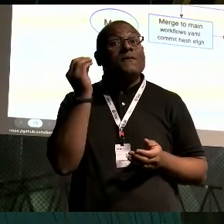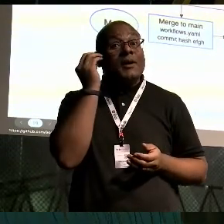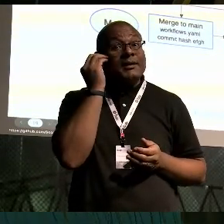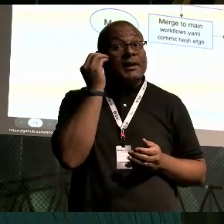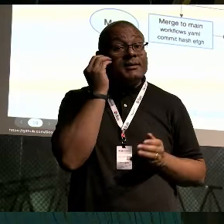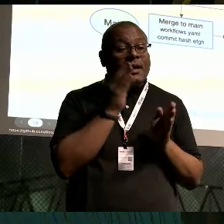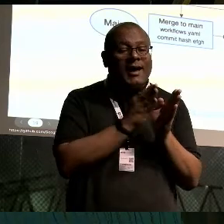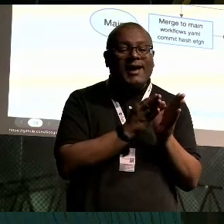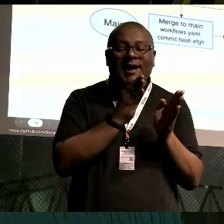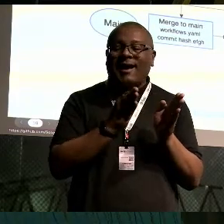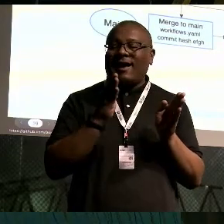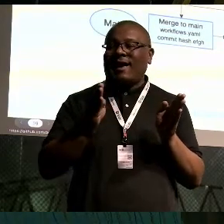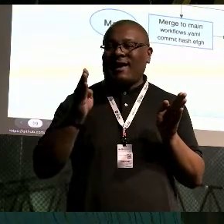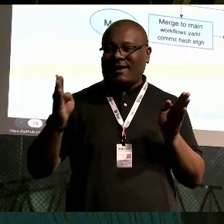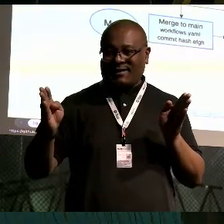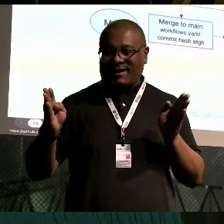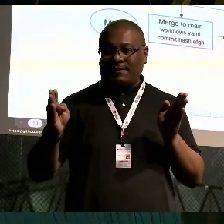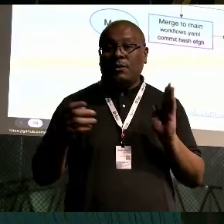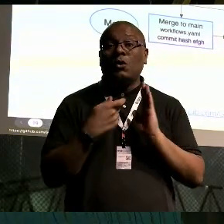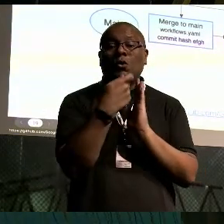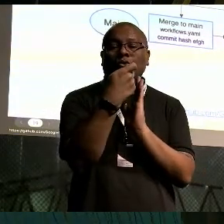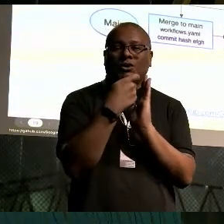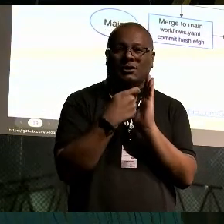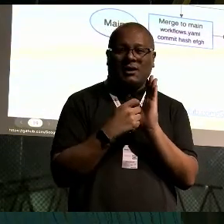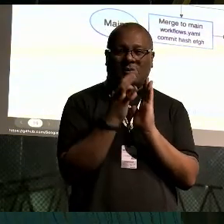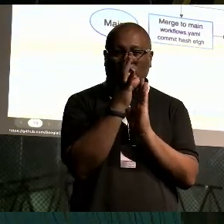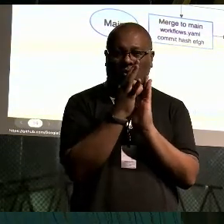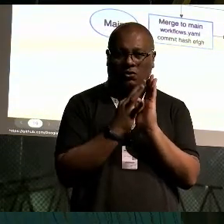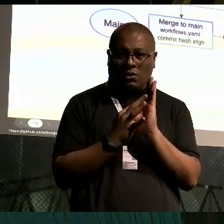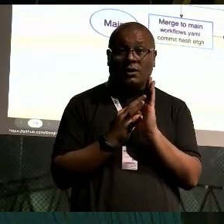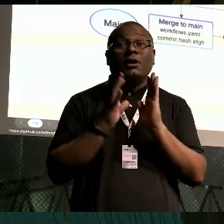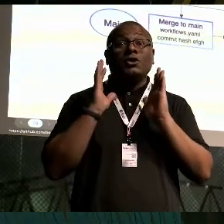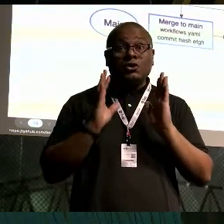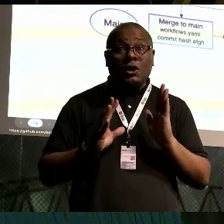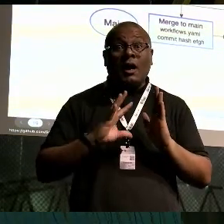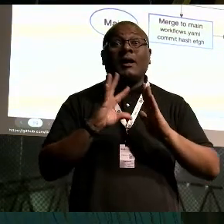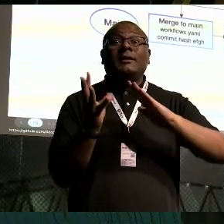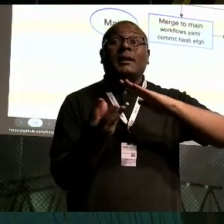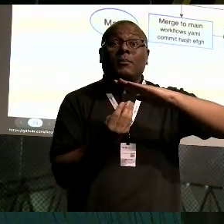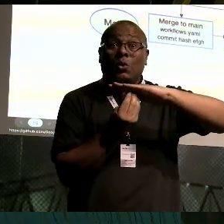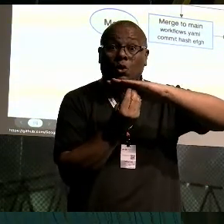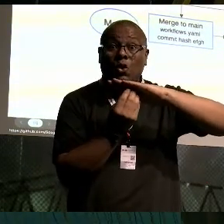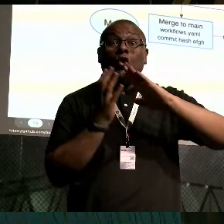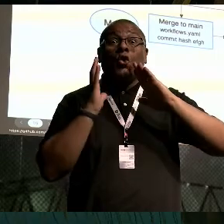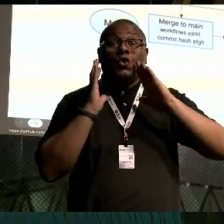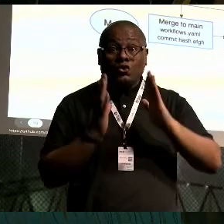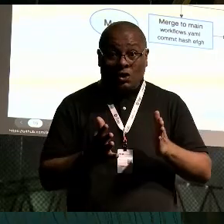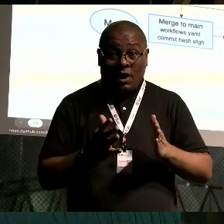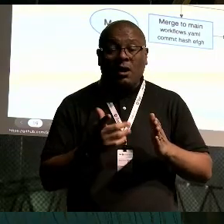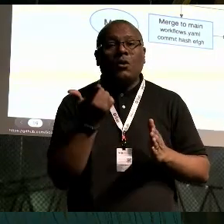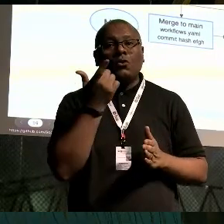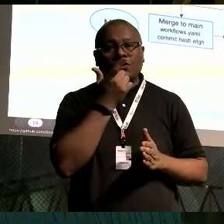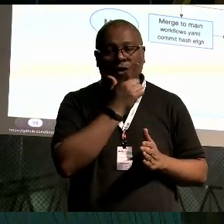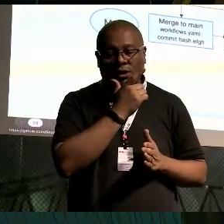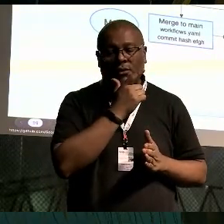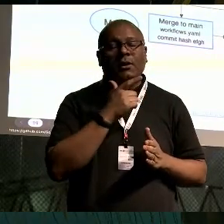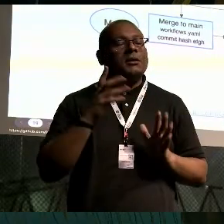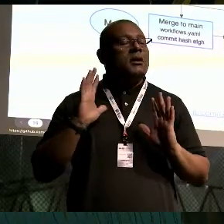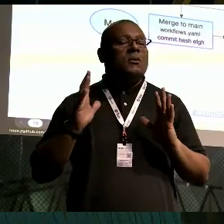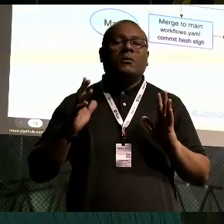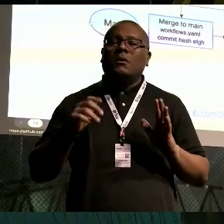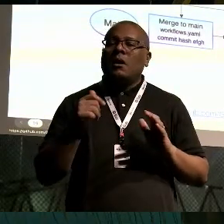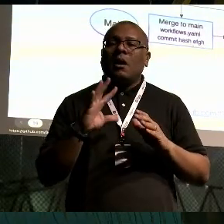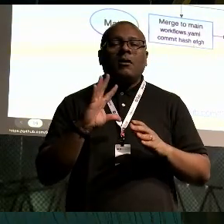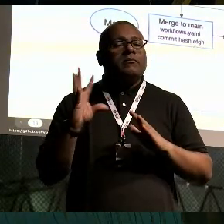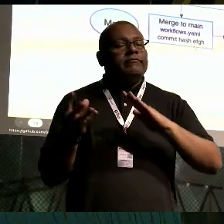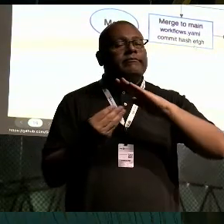workflow, then test it with using some scripts, then deploy the final staging workflow. Once you're happy, merge that to the